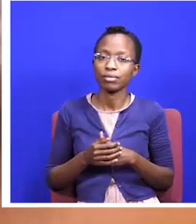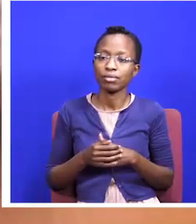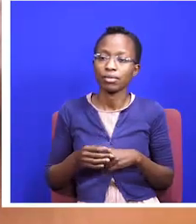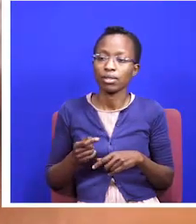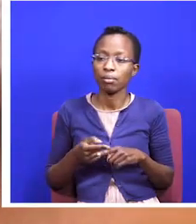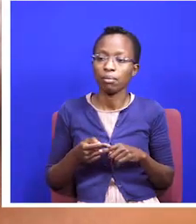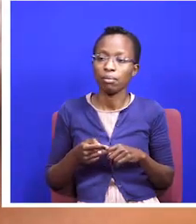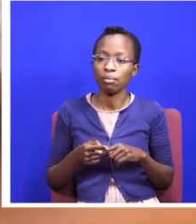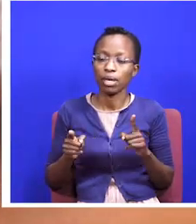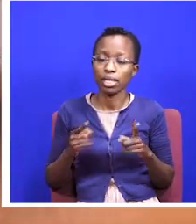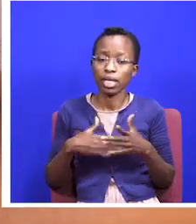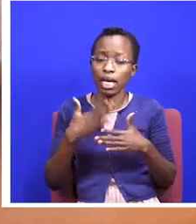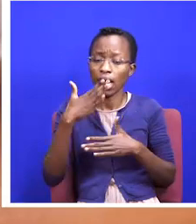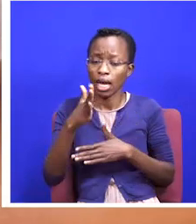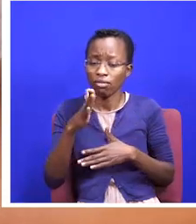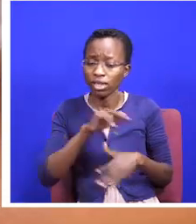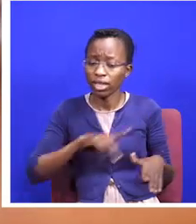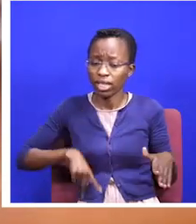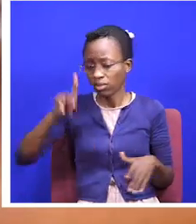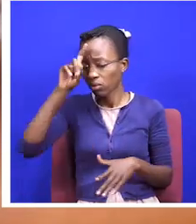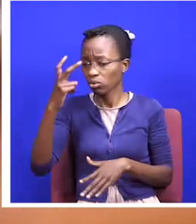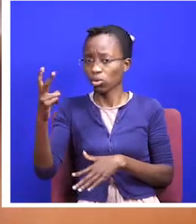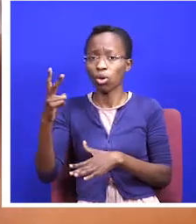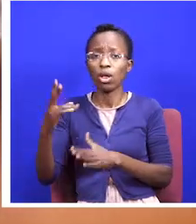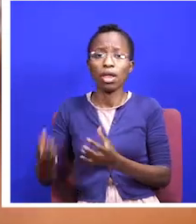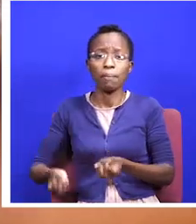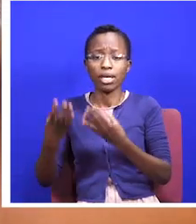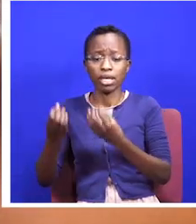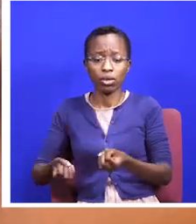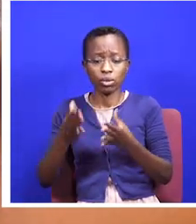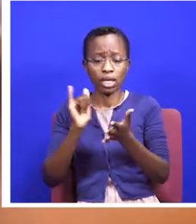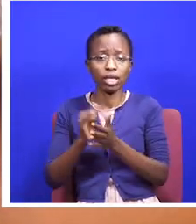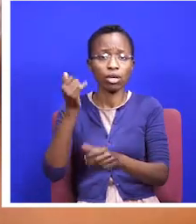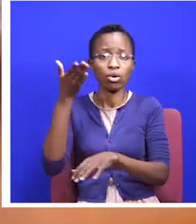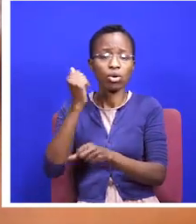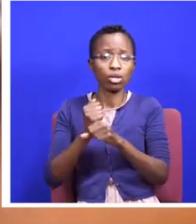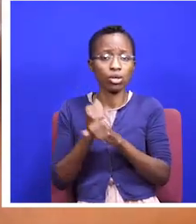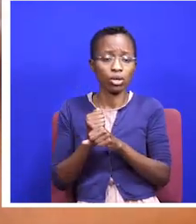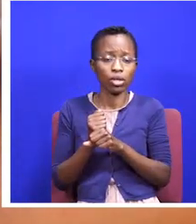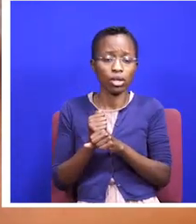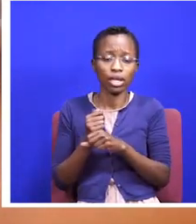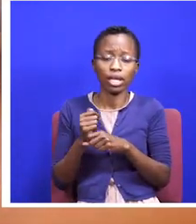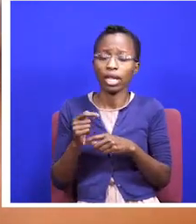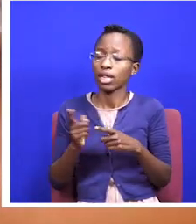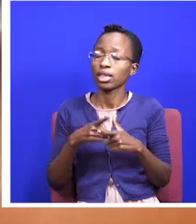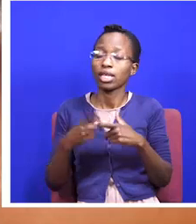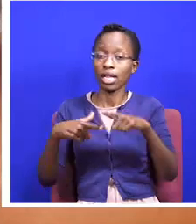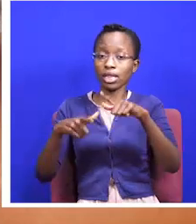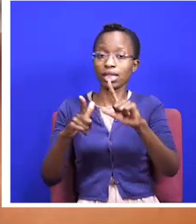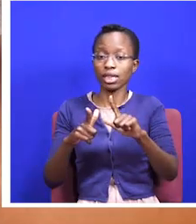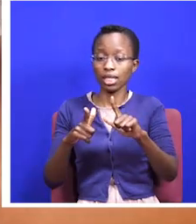Israelites go. But after he saw all the miracles that God performed, he finally let